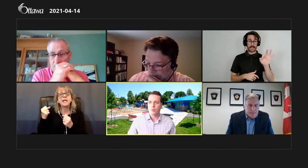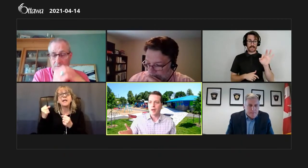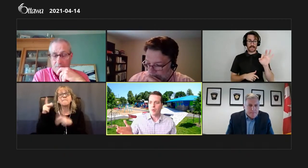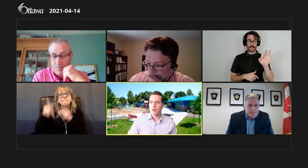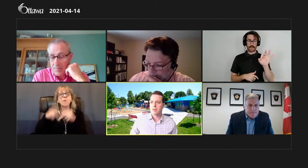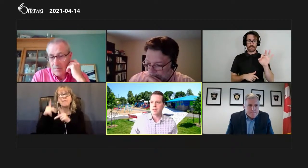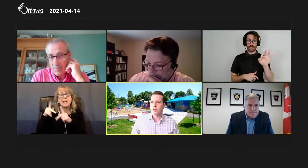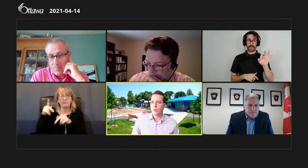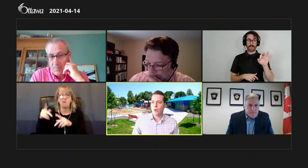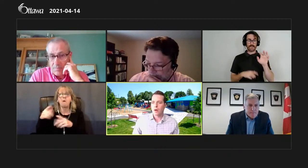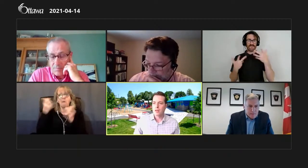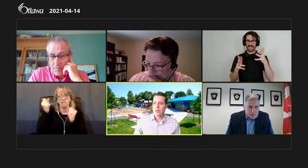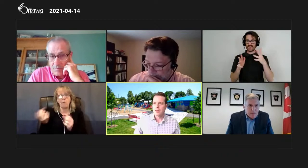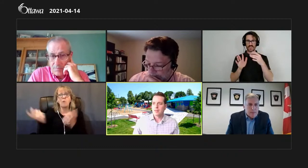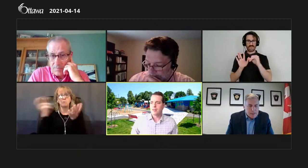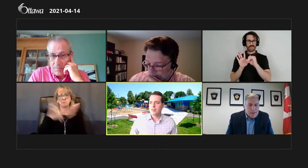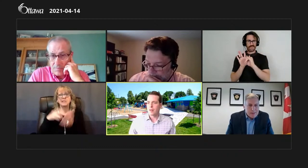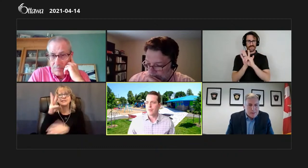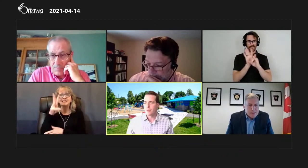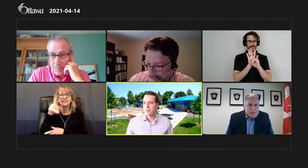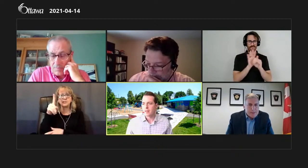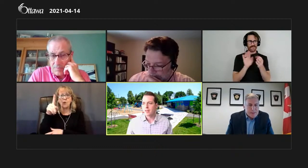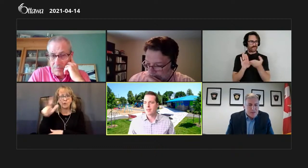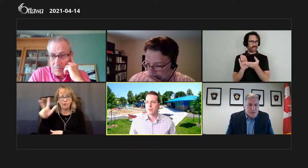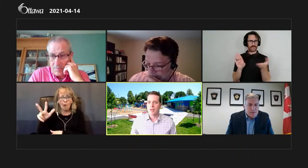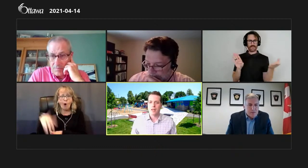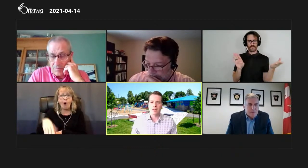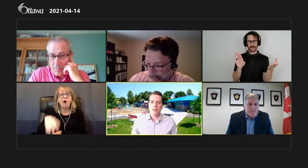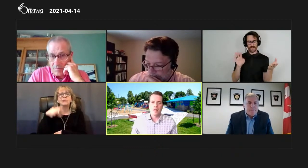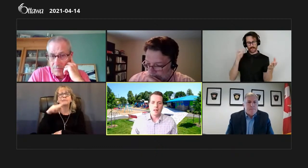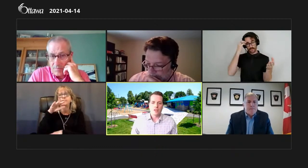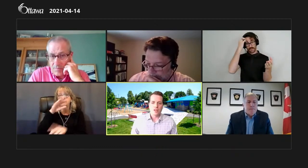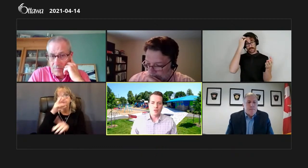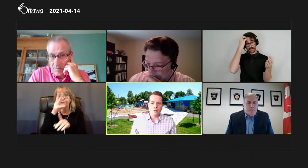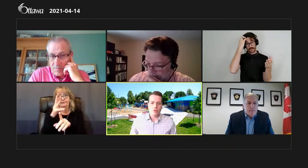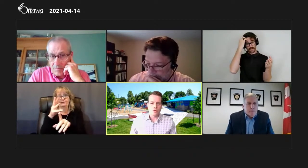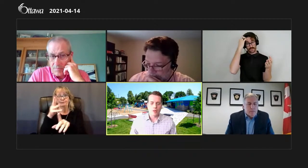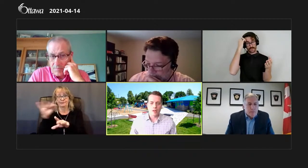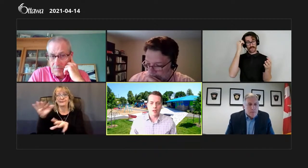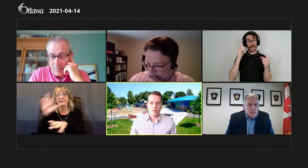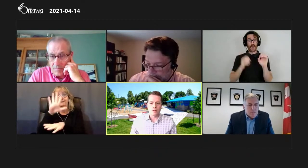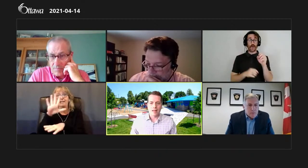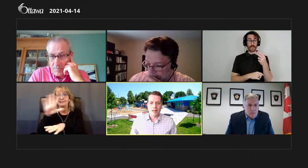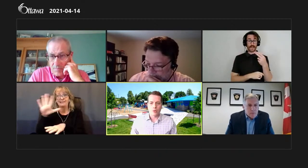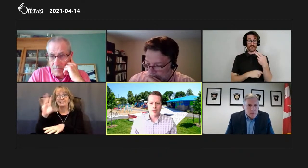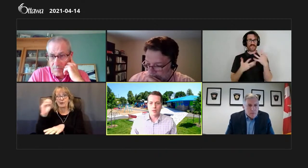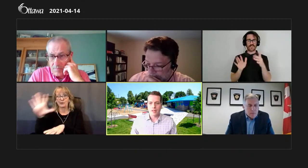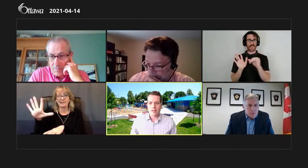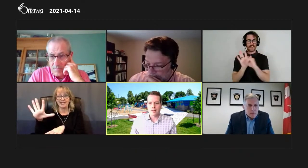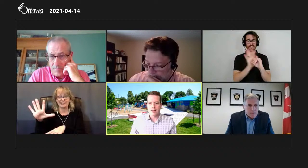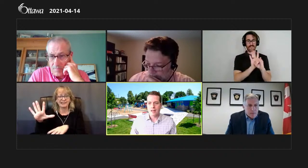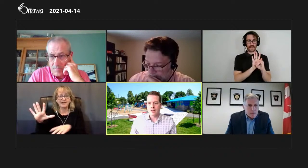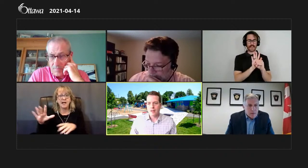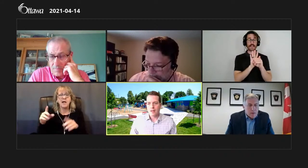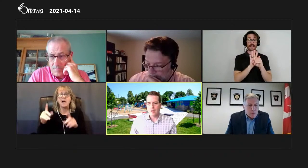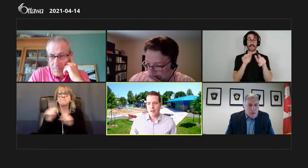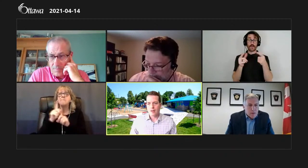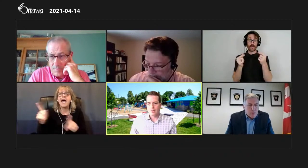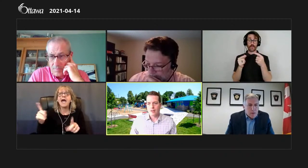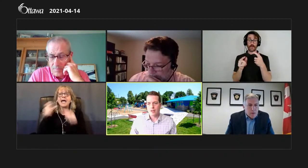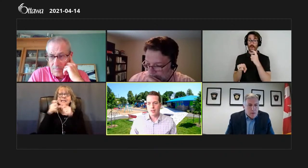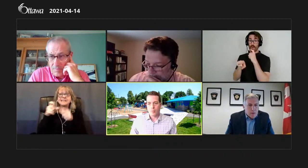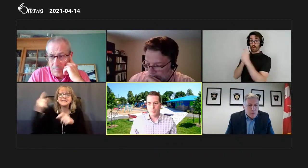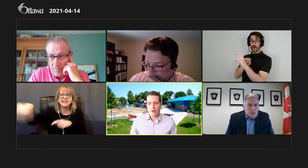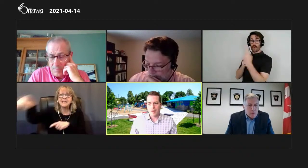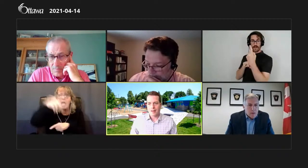were identified by OPH to call a certain number